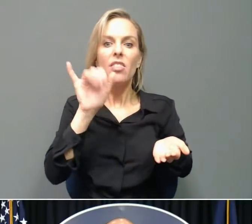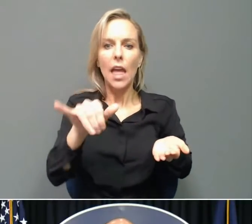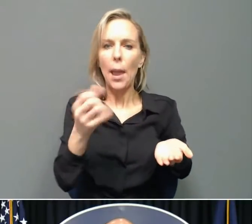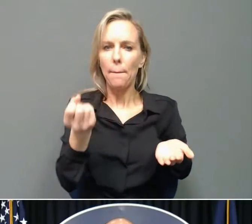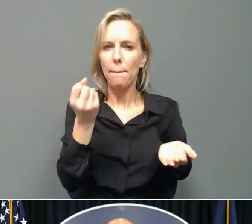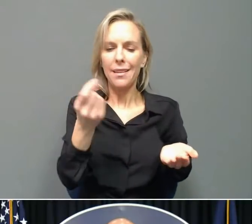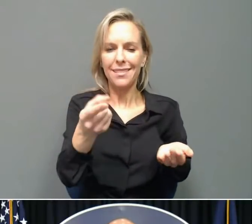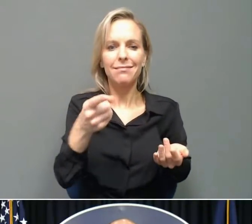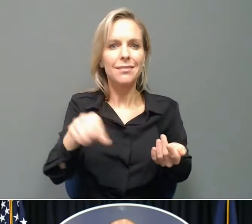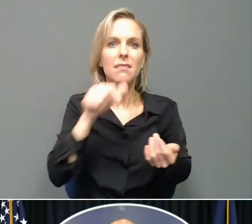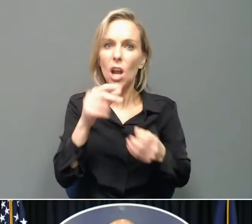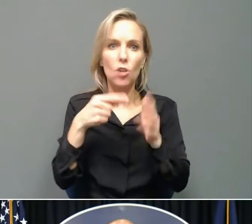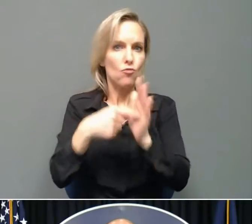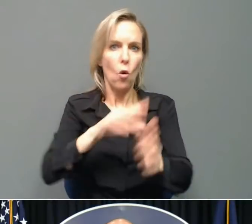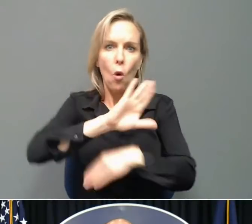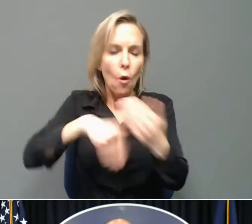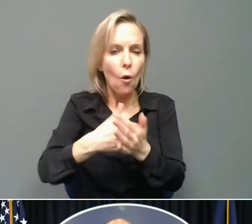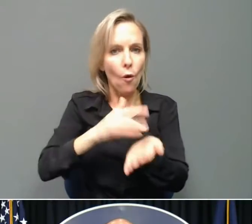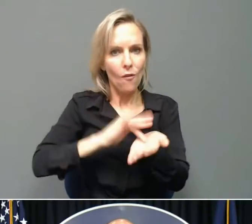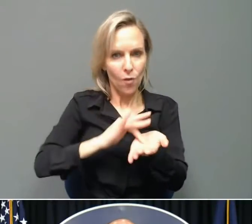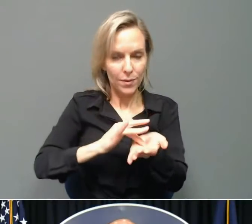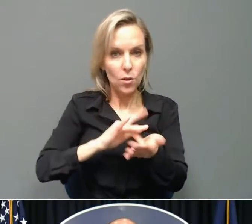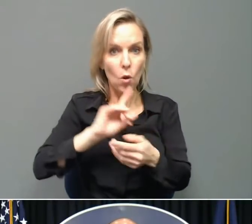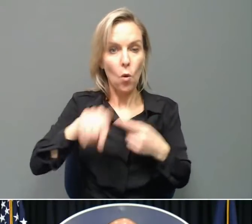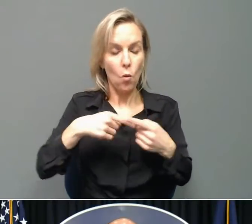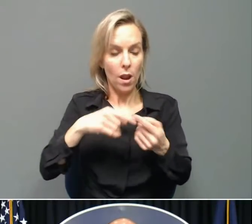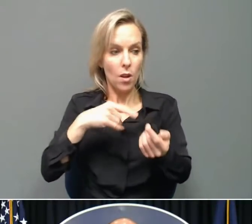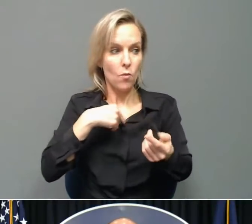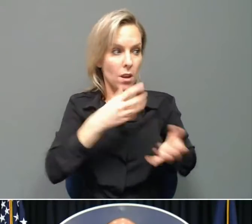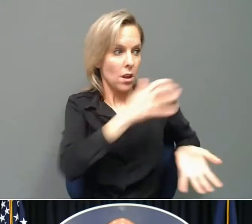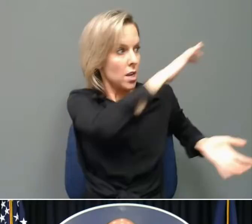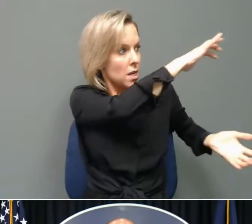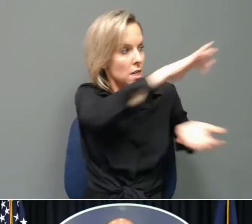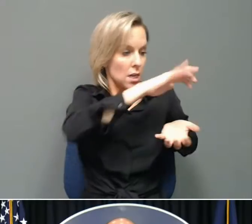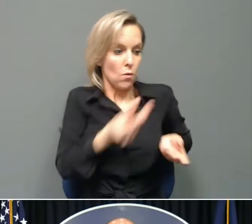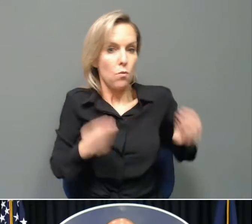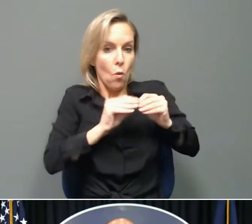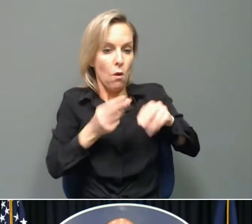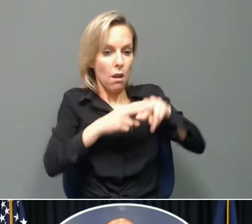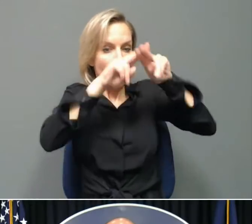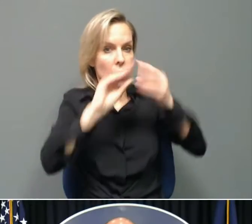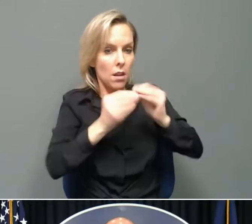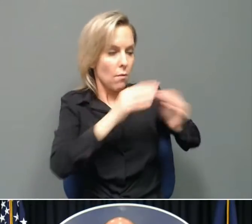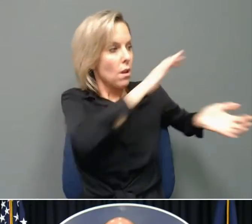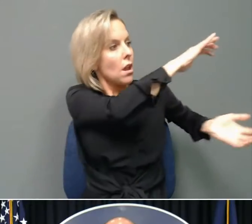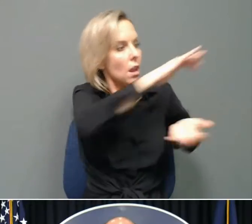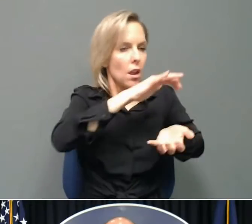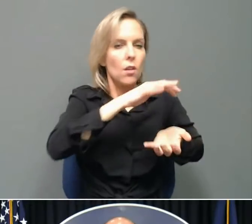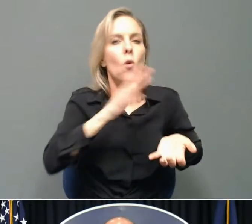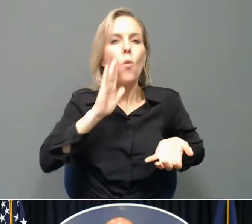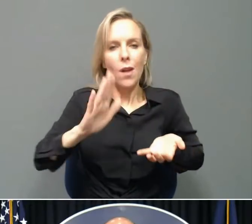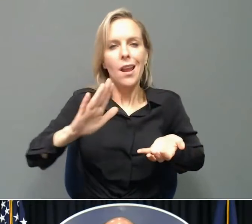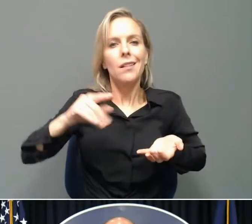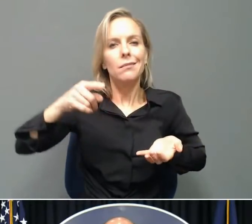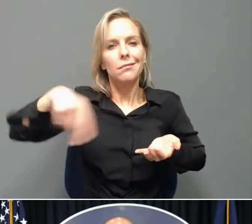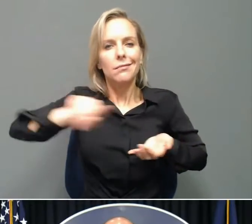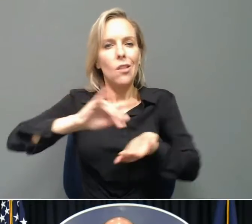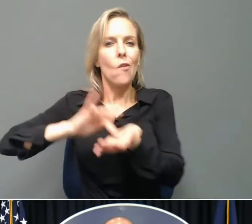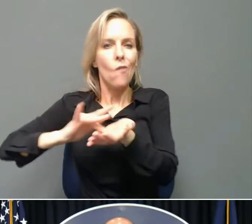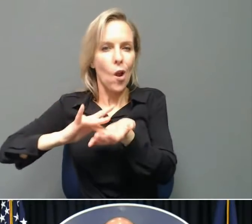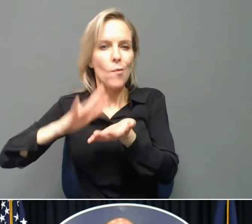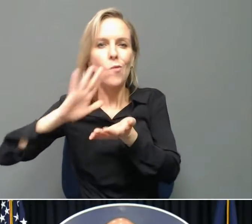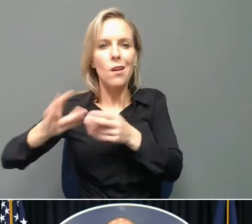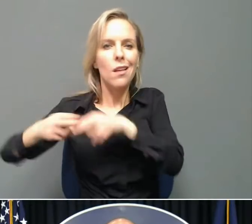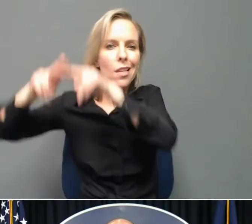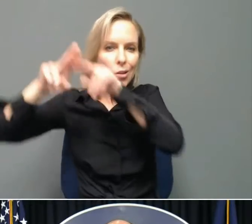in addition to this. As the vaccine quantities increase, we'll continue to supply the higher volume locations as necessary, as long as they